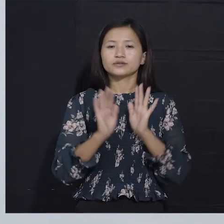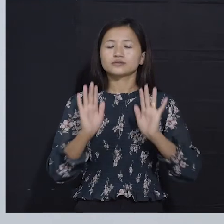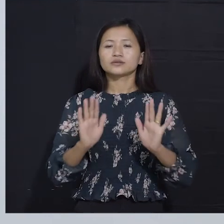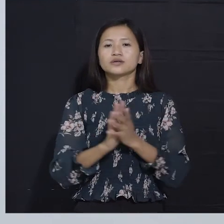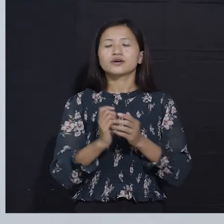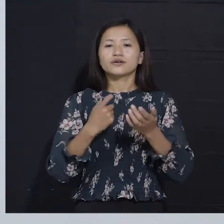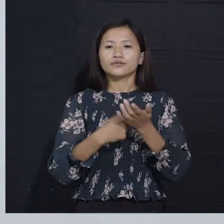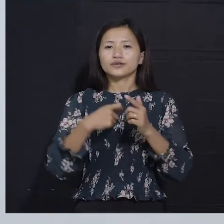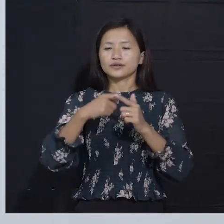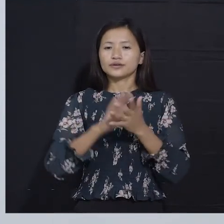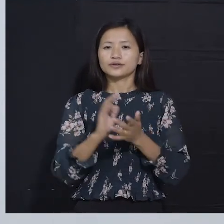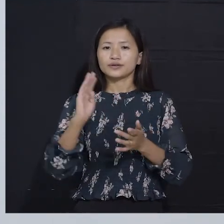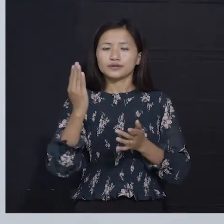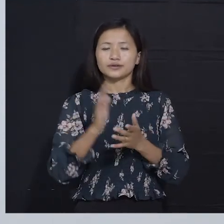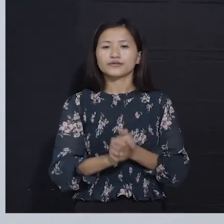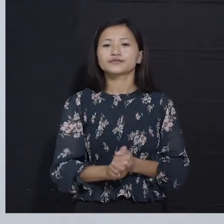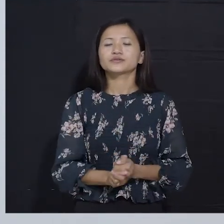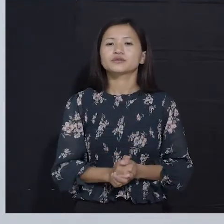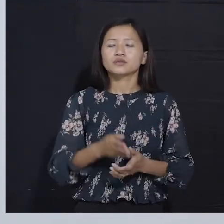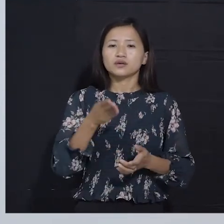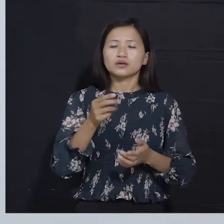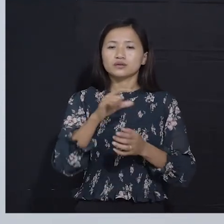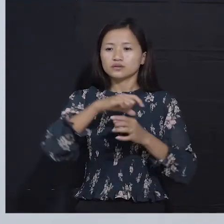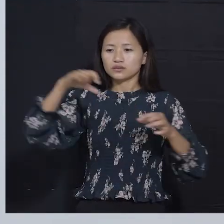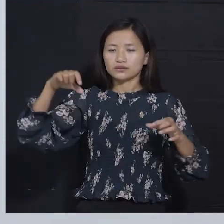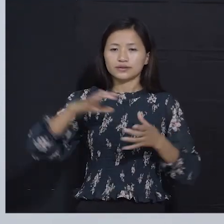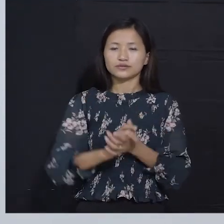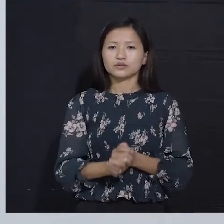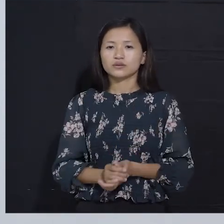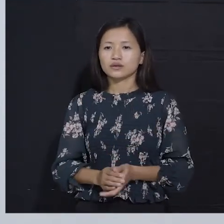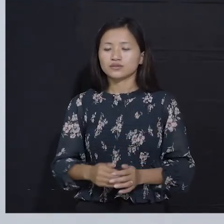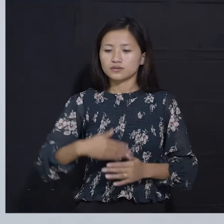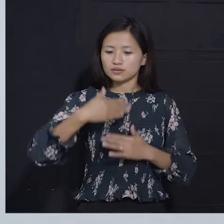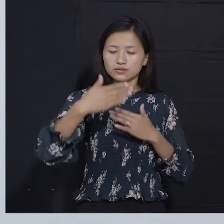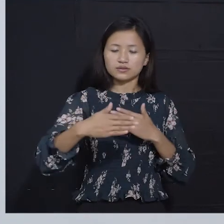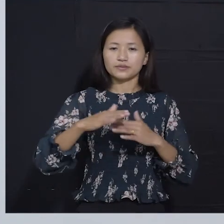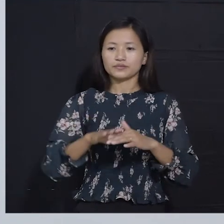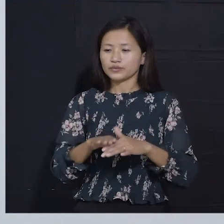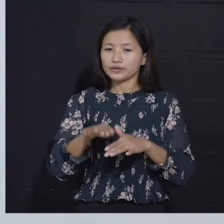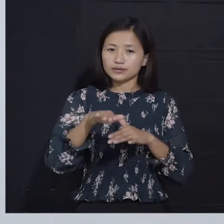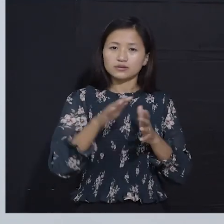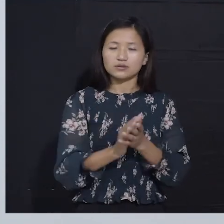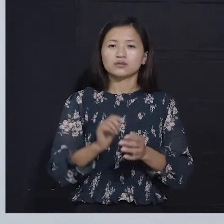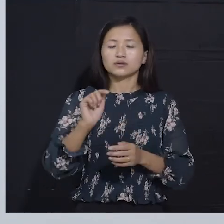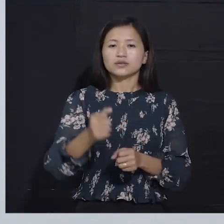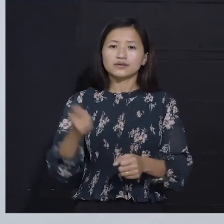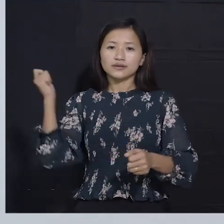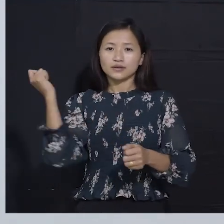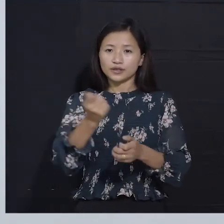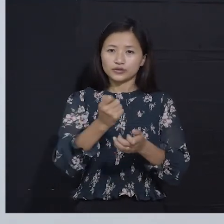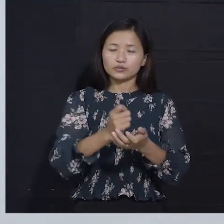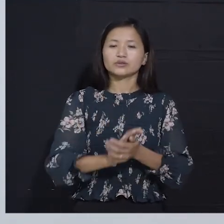was still busy attacking the wild pig, he got hold of the knife and then stepped. Okay, that means he hit the wild pig with